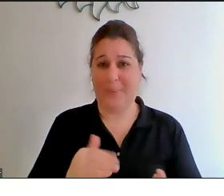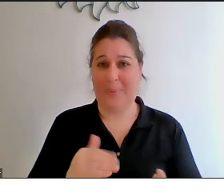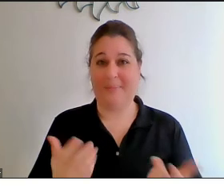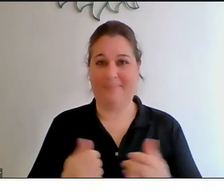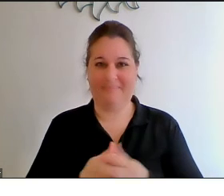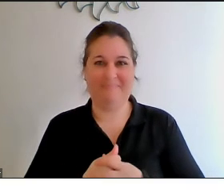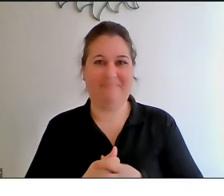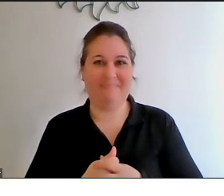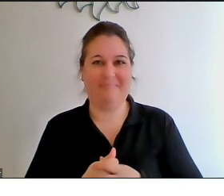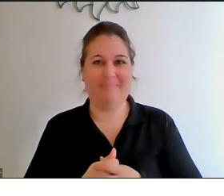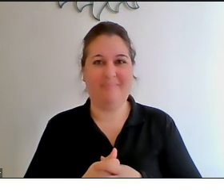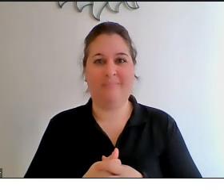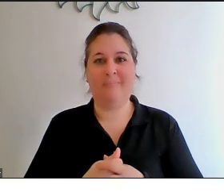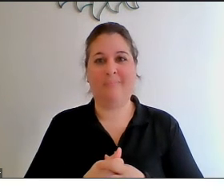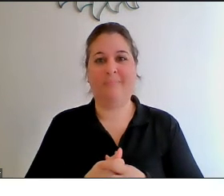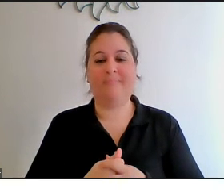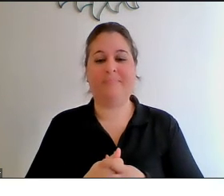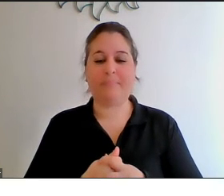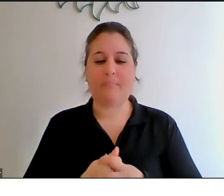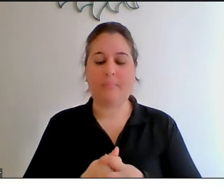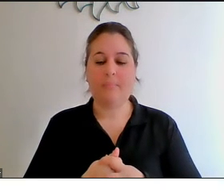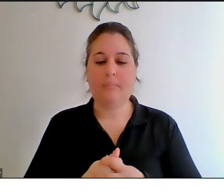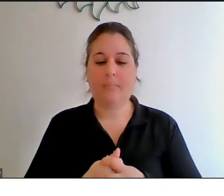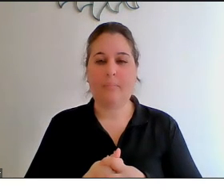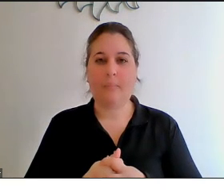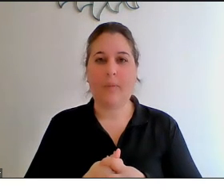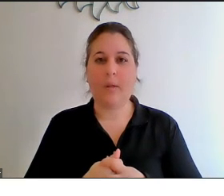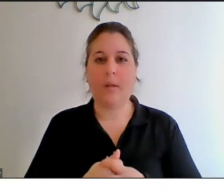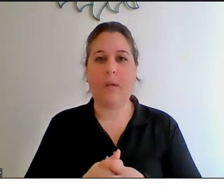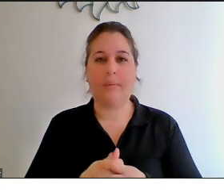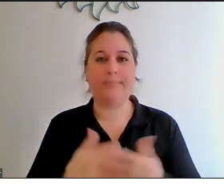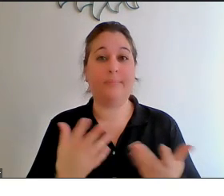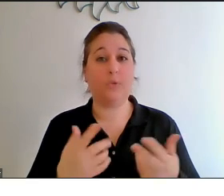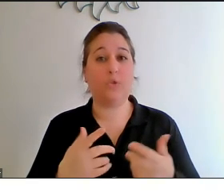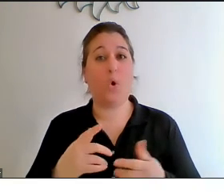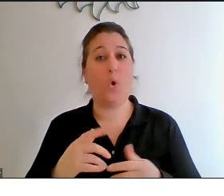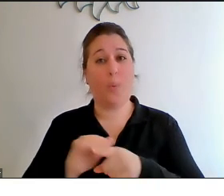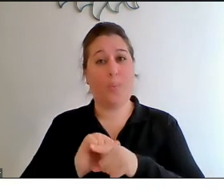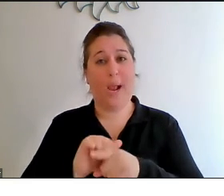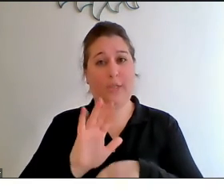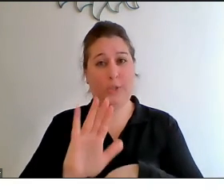Okay, last one to practice. Try these ones and then come back to check your work.